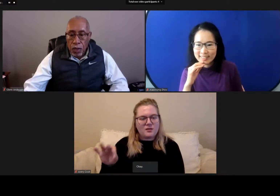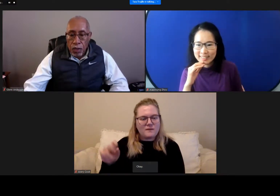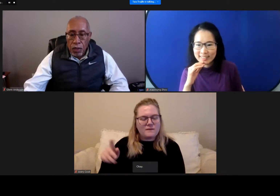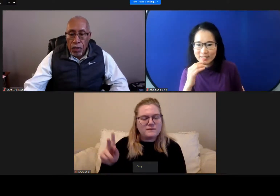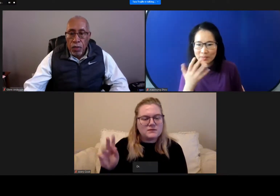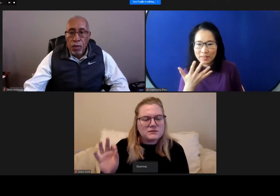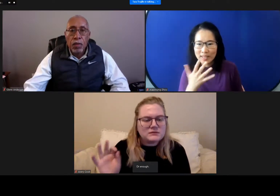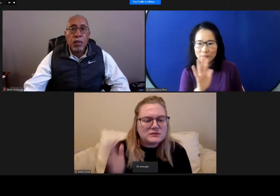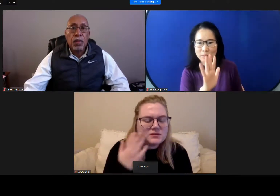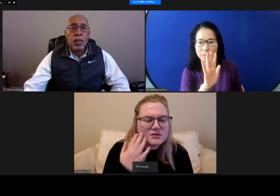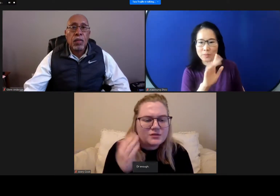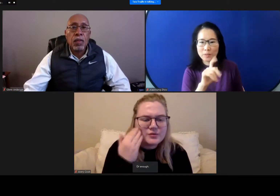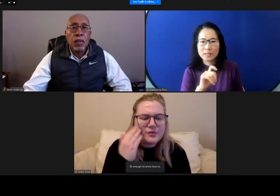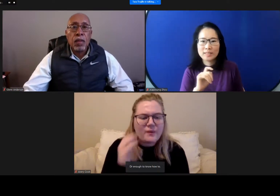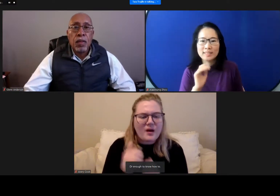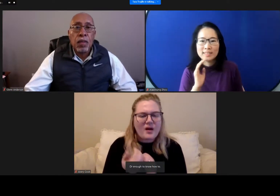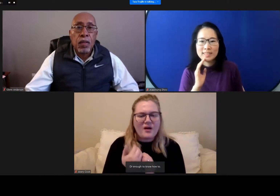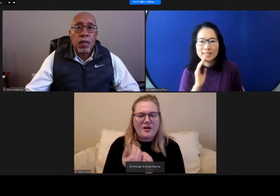Dr. Knopf, do you know how